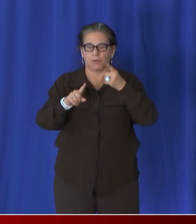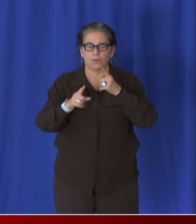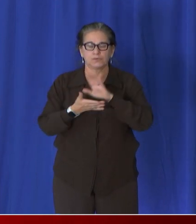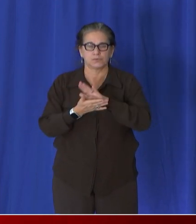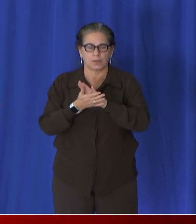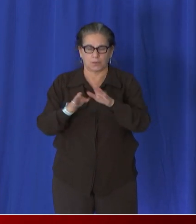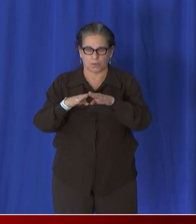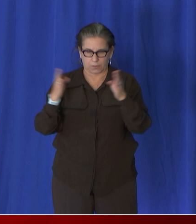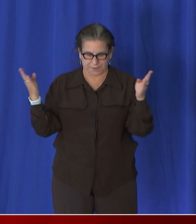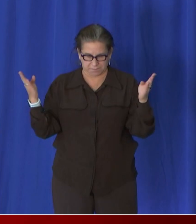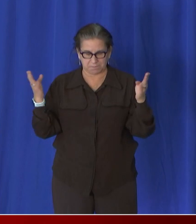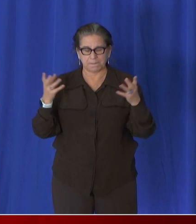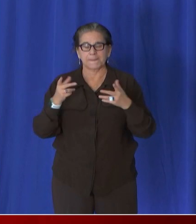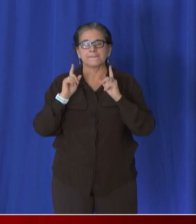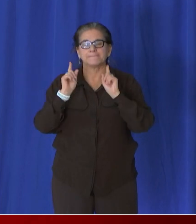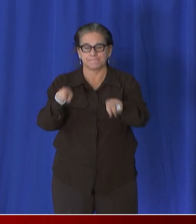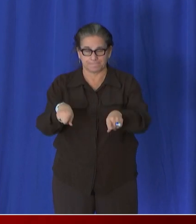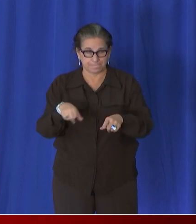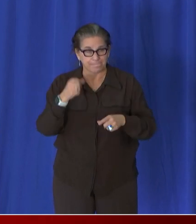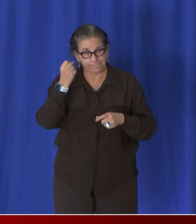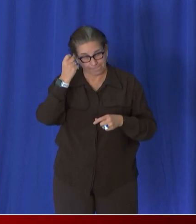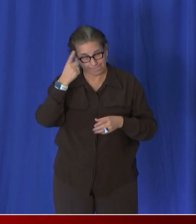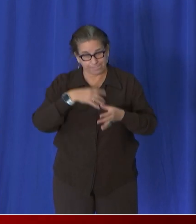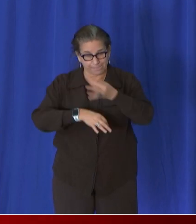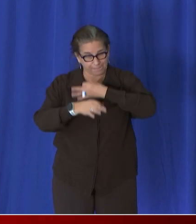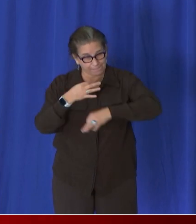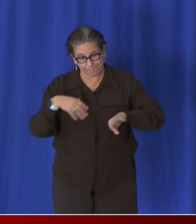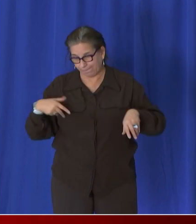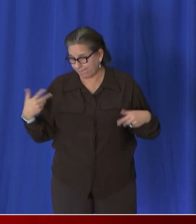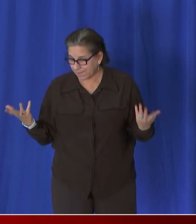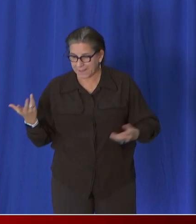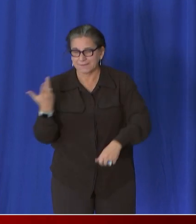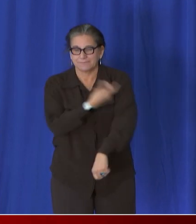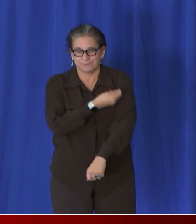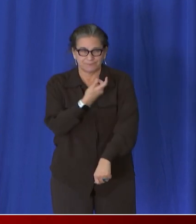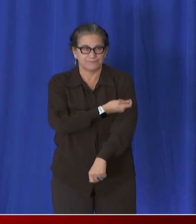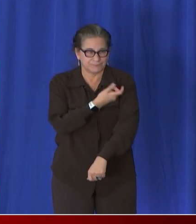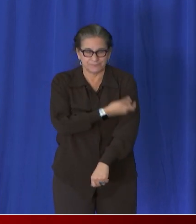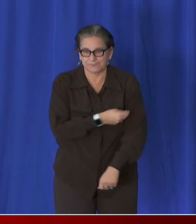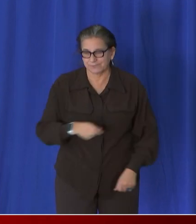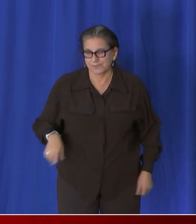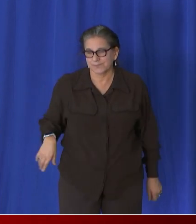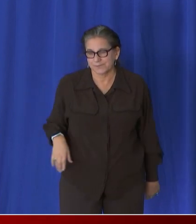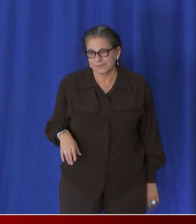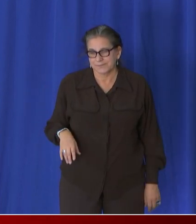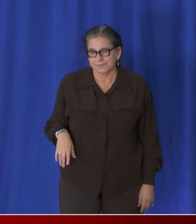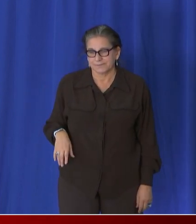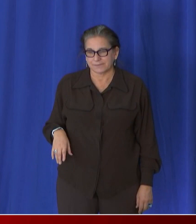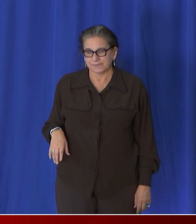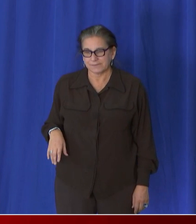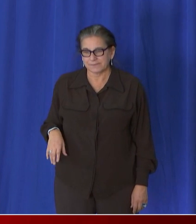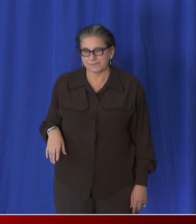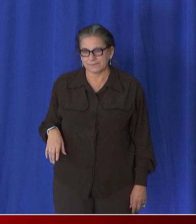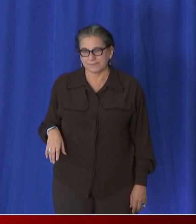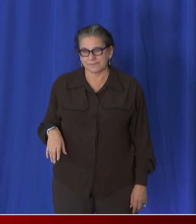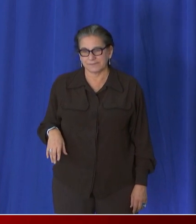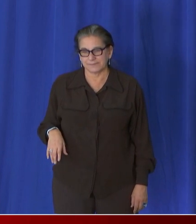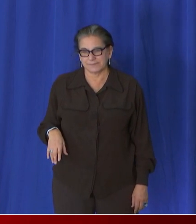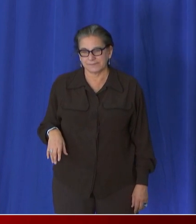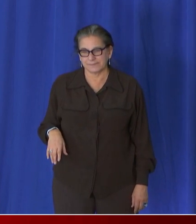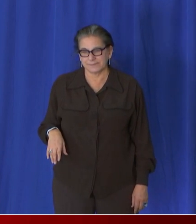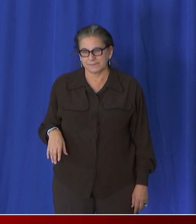to do everything to maintain it. As Chancellor Farabee and Michelle Walker-Davies, who was with us on